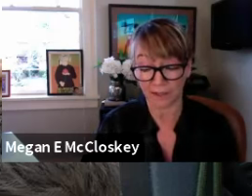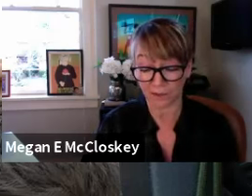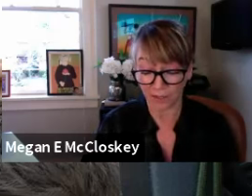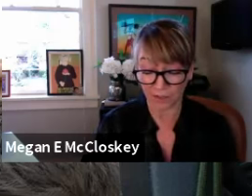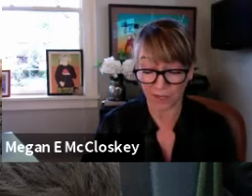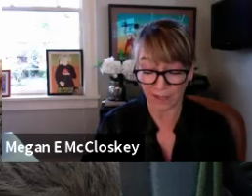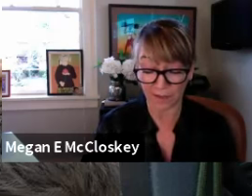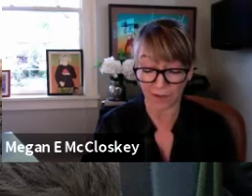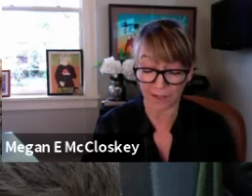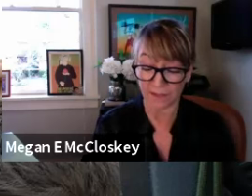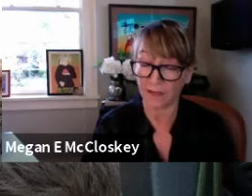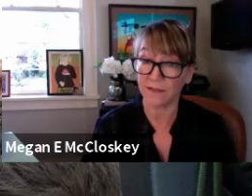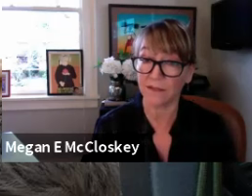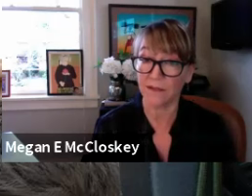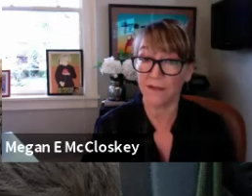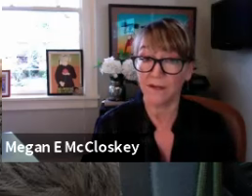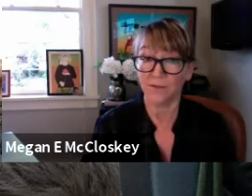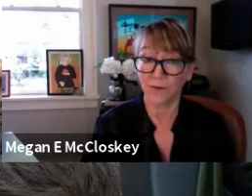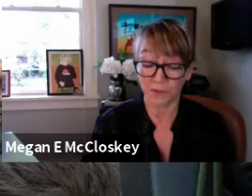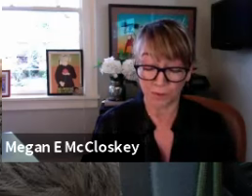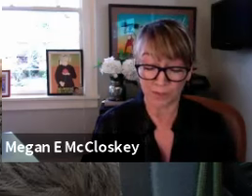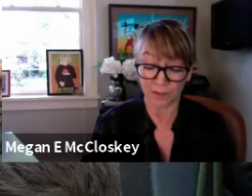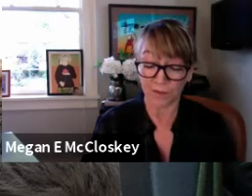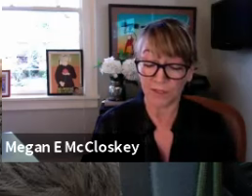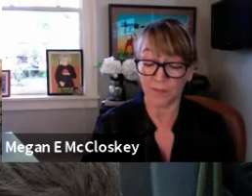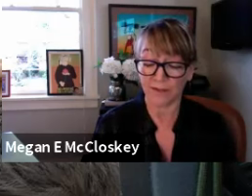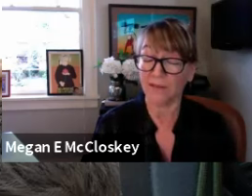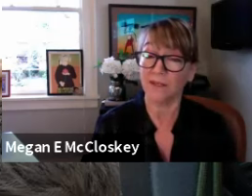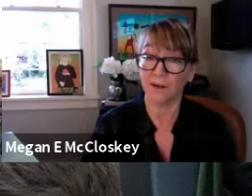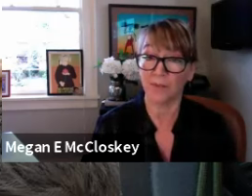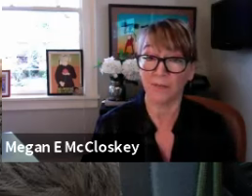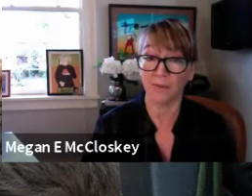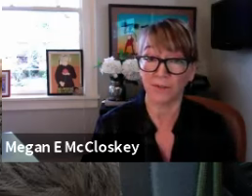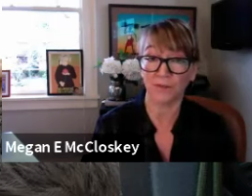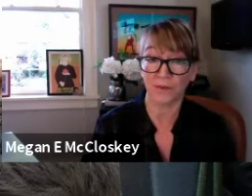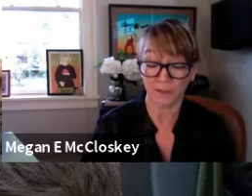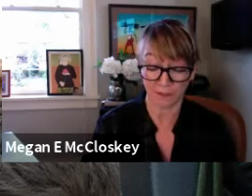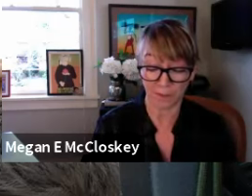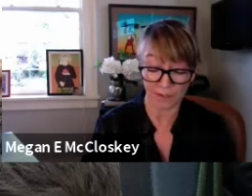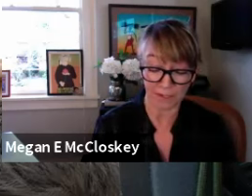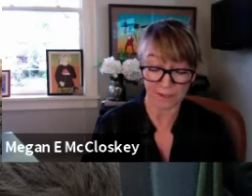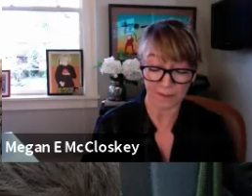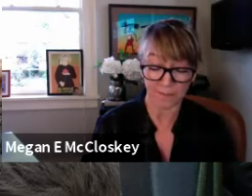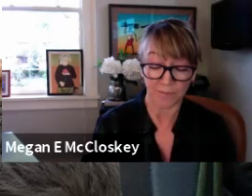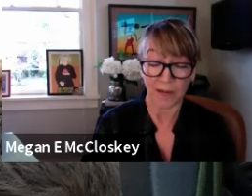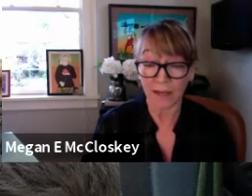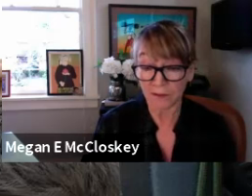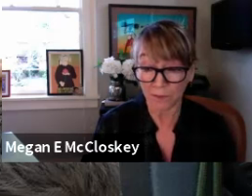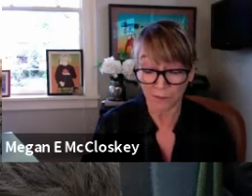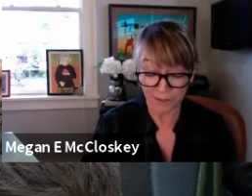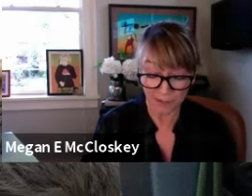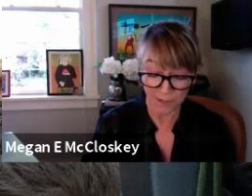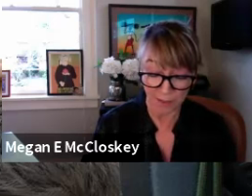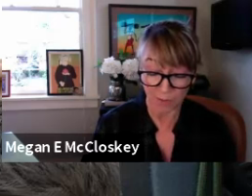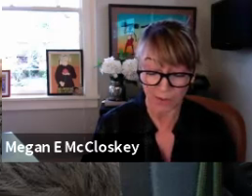Nigeria, Indonesia, and the United States. The focus groups included about 70 young people with diverse disabilities. And